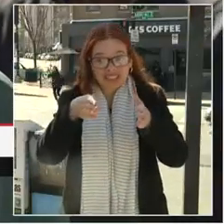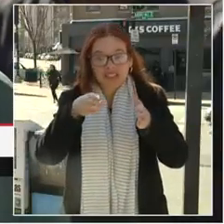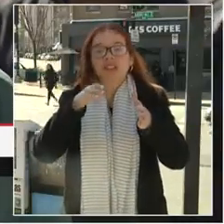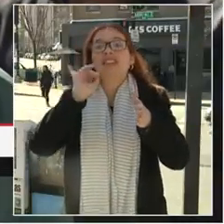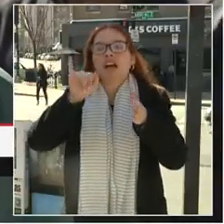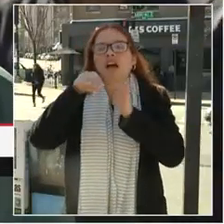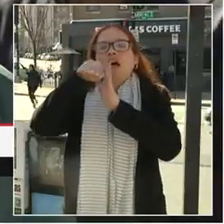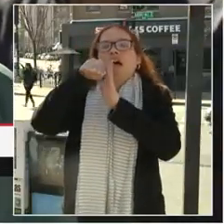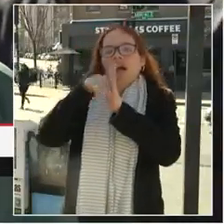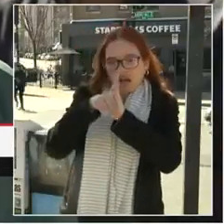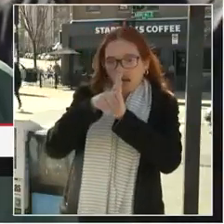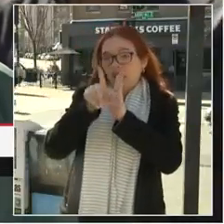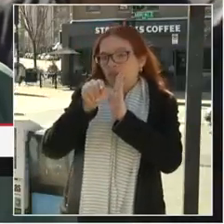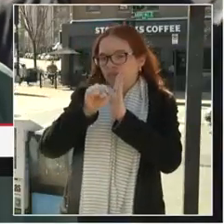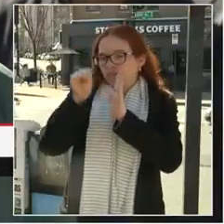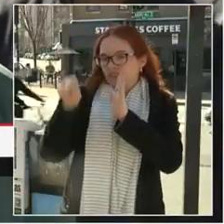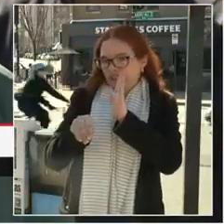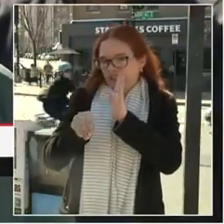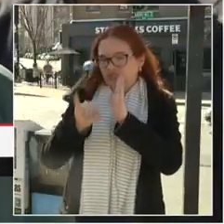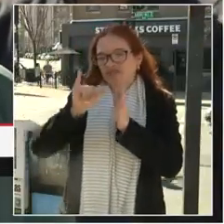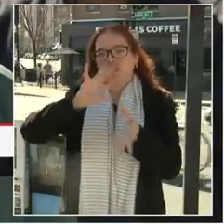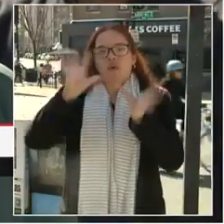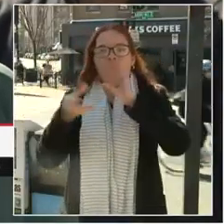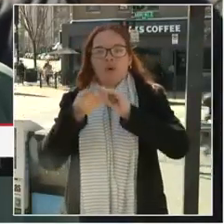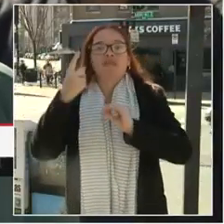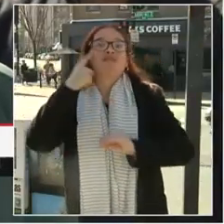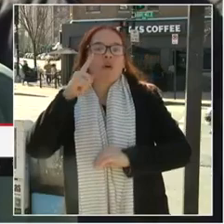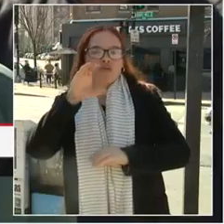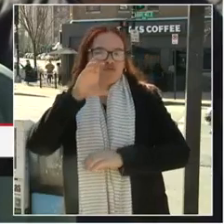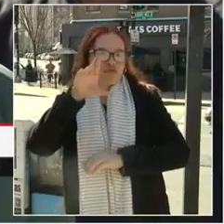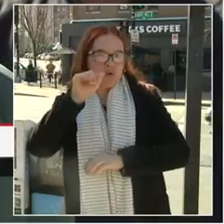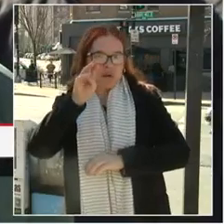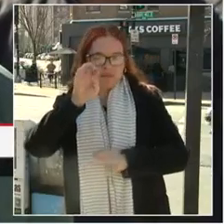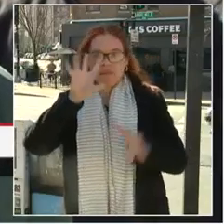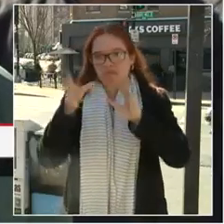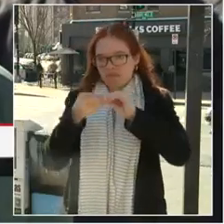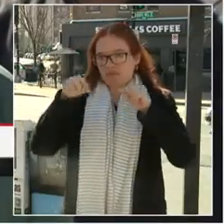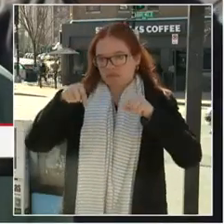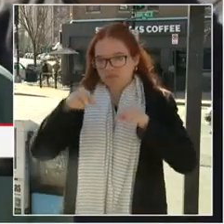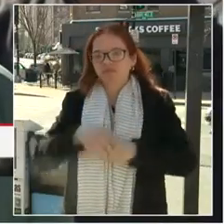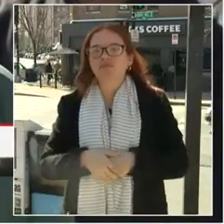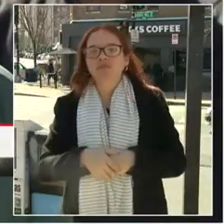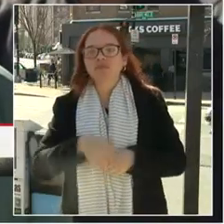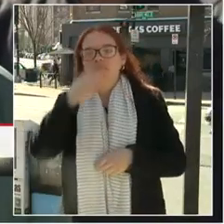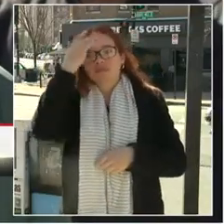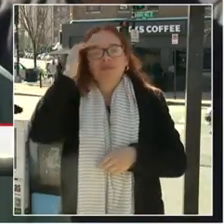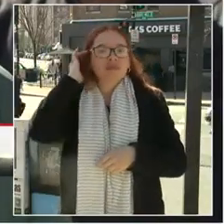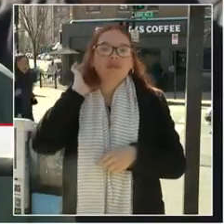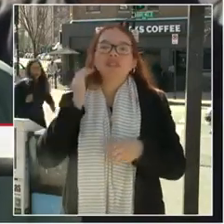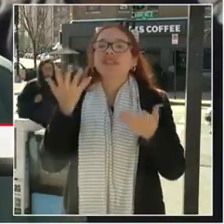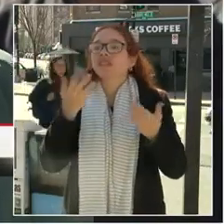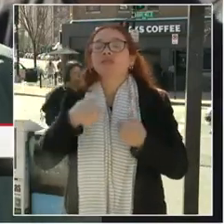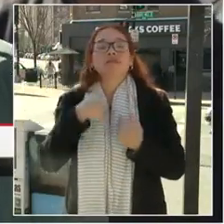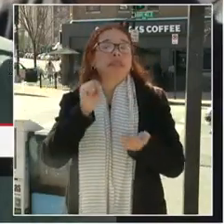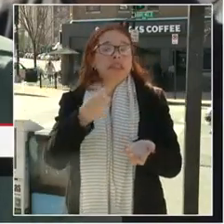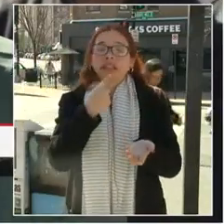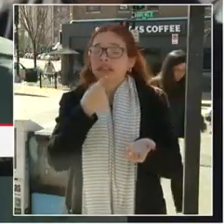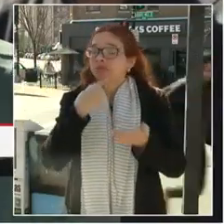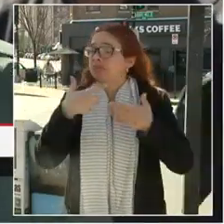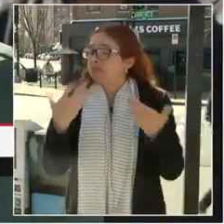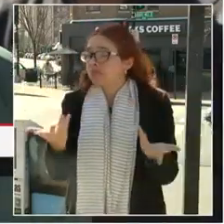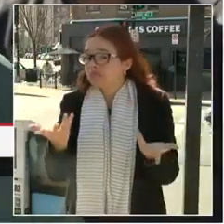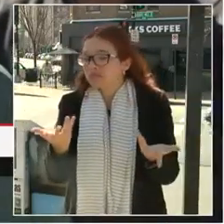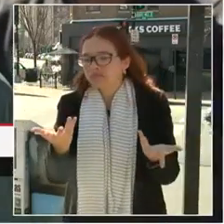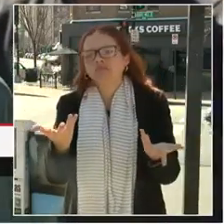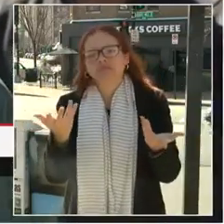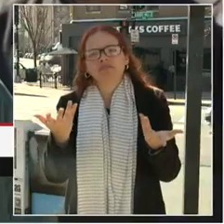in total crime. Now we are able to say today that we can